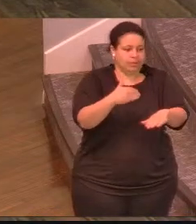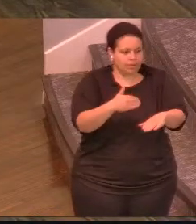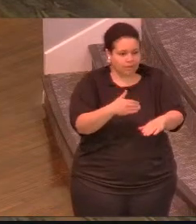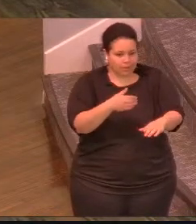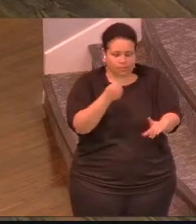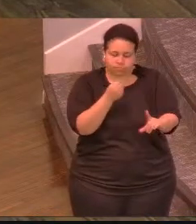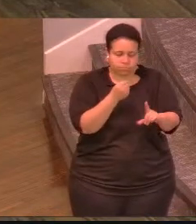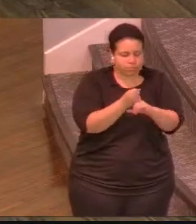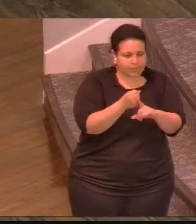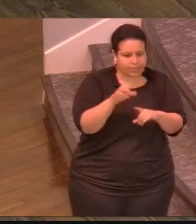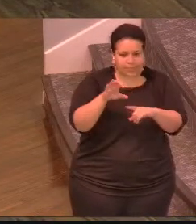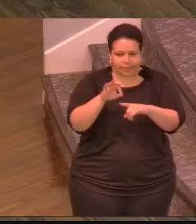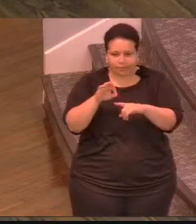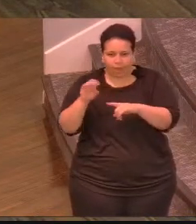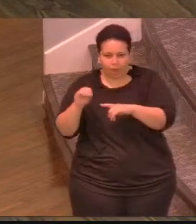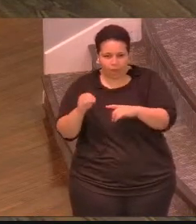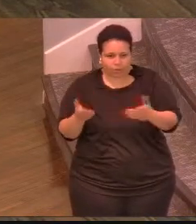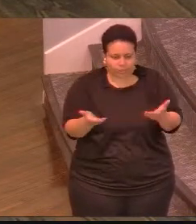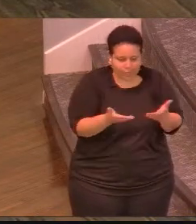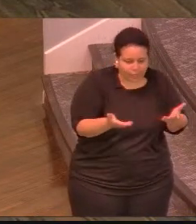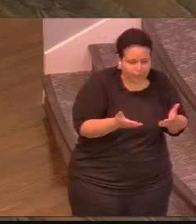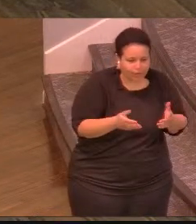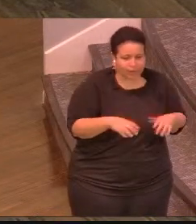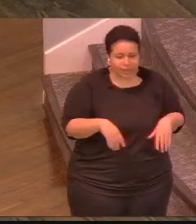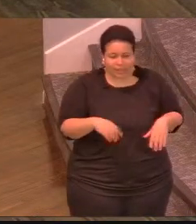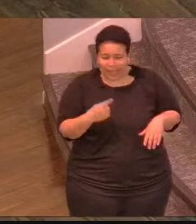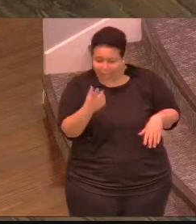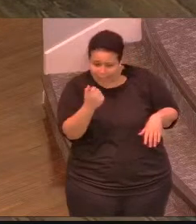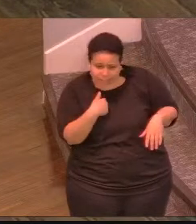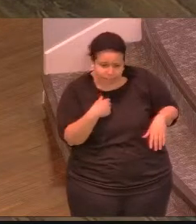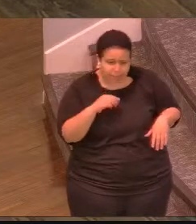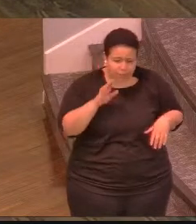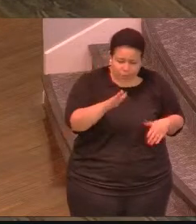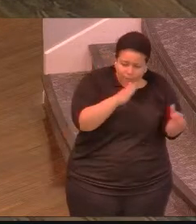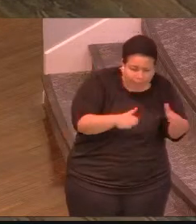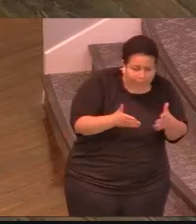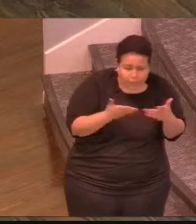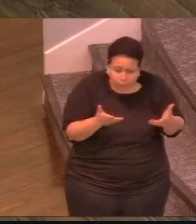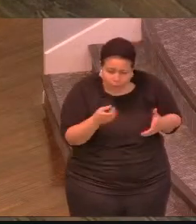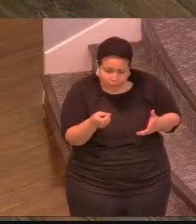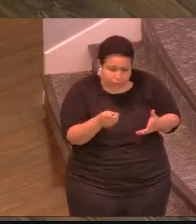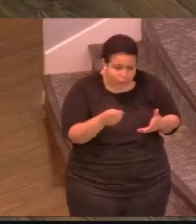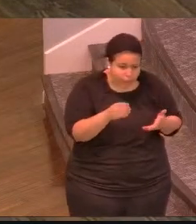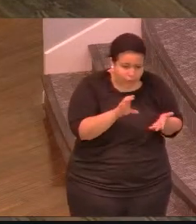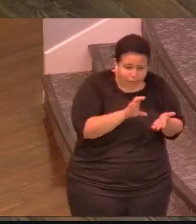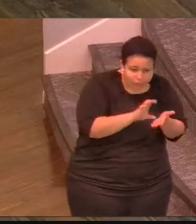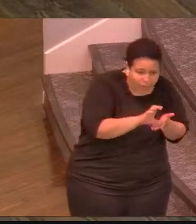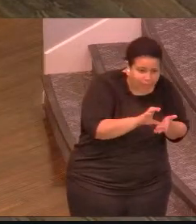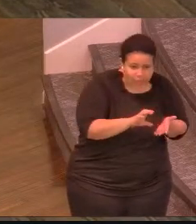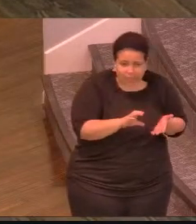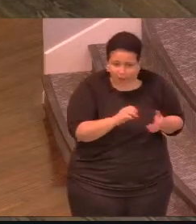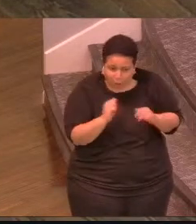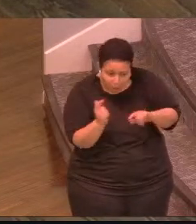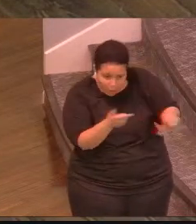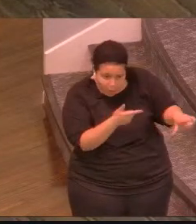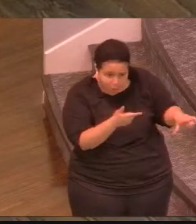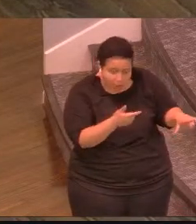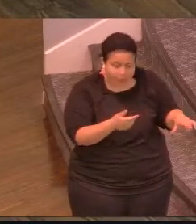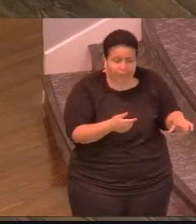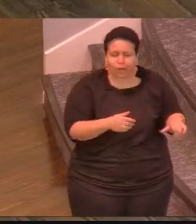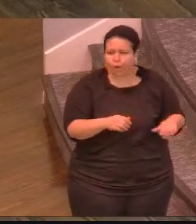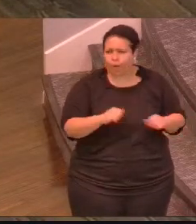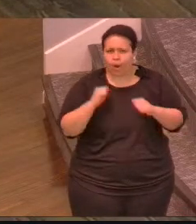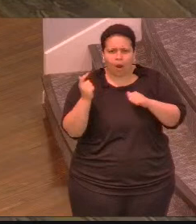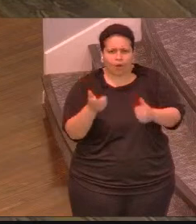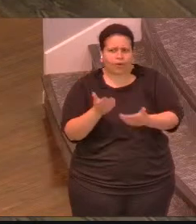the surrounding counties said, hey, what's your plan? Are you guys funding everybody? And uniformly, everyone's recommendation was to